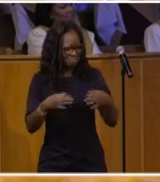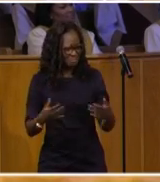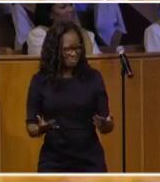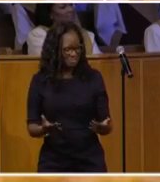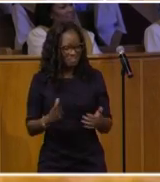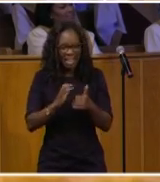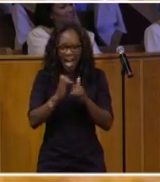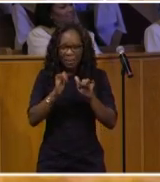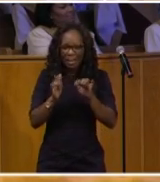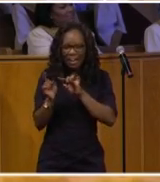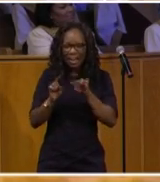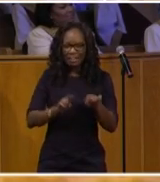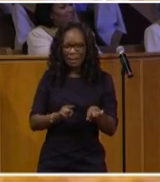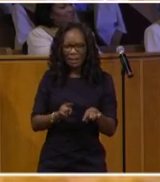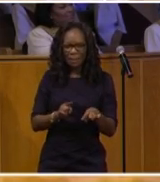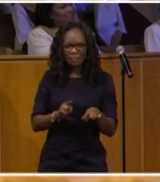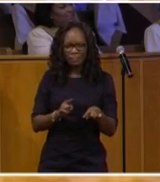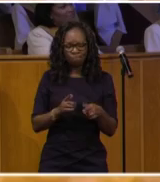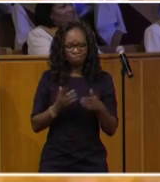How can I come here?